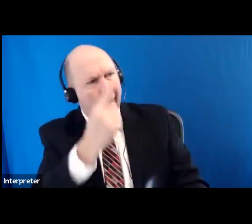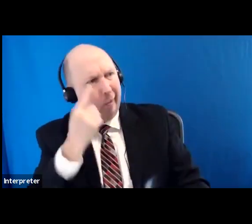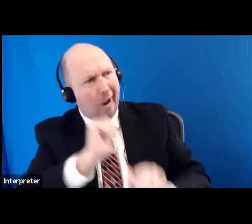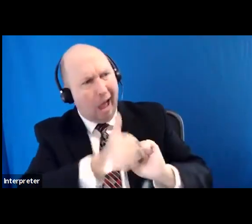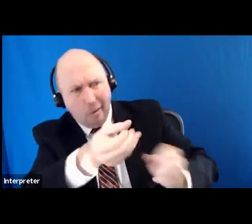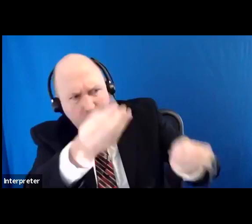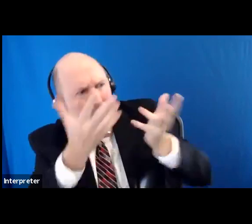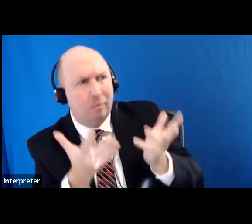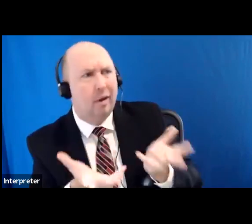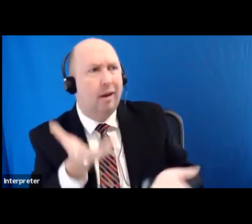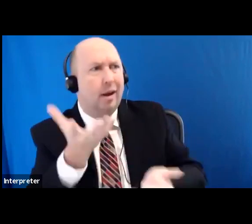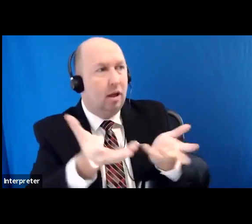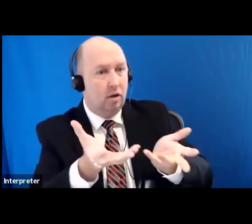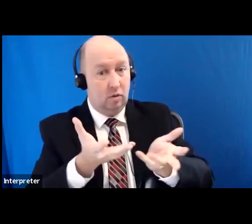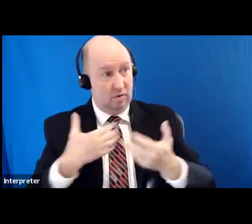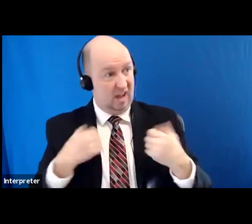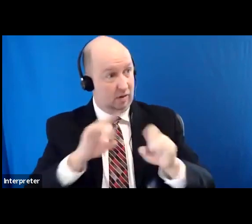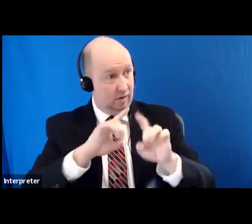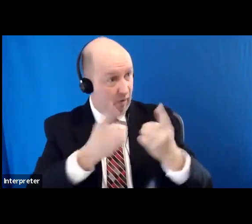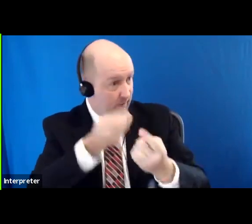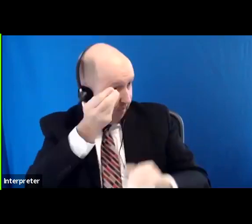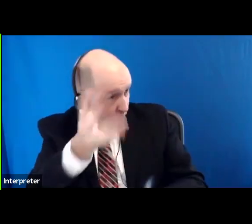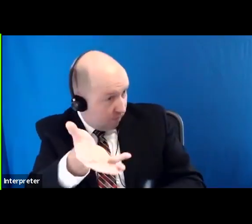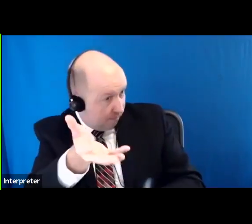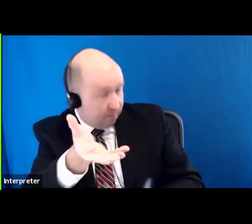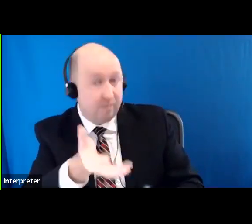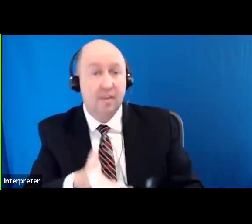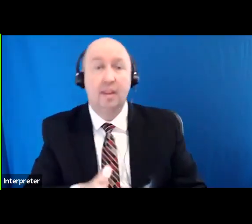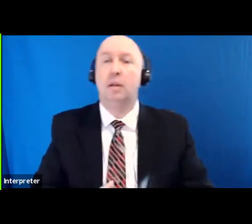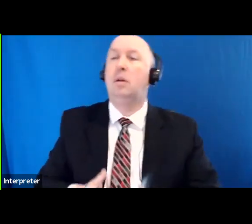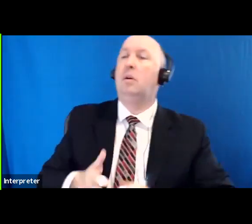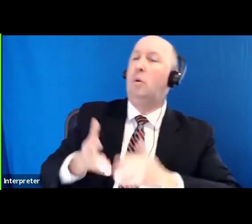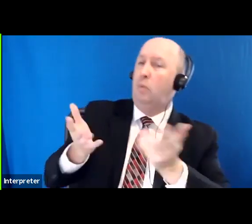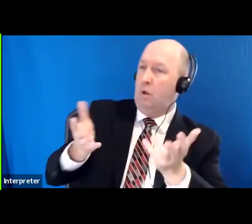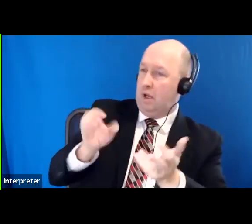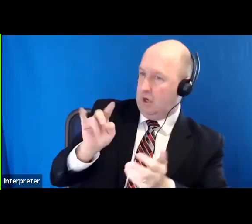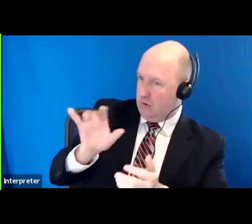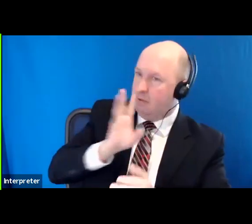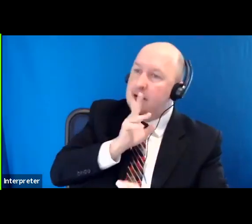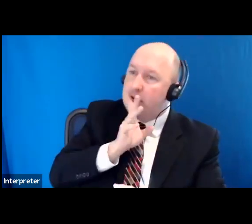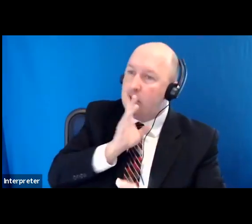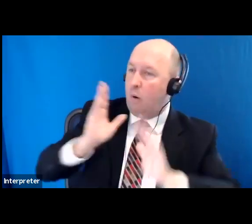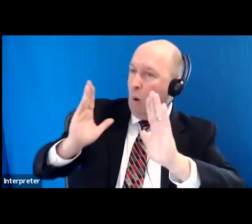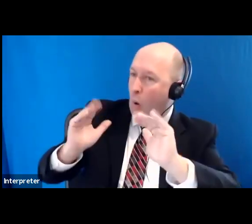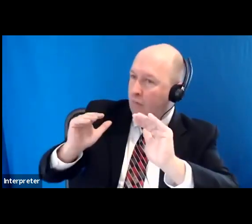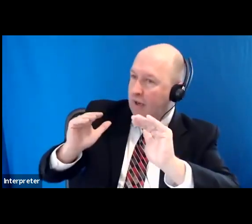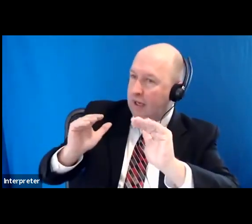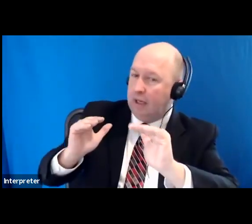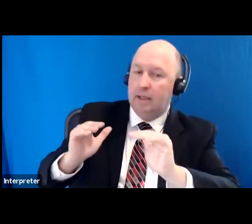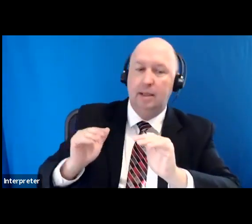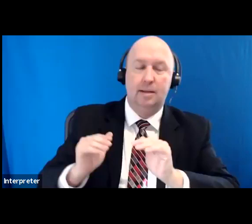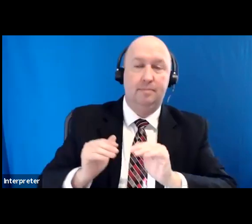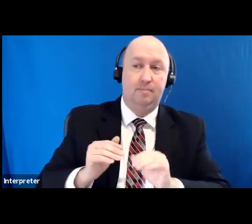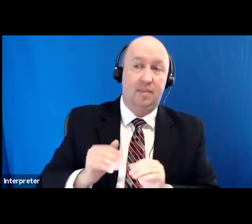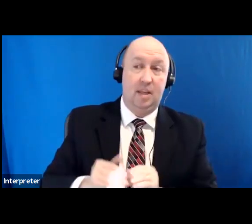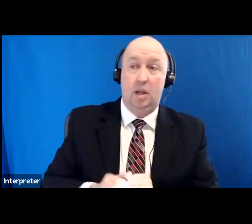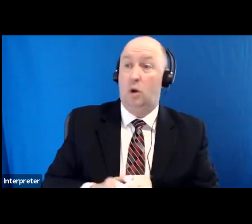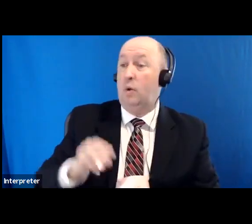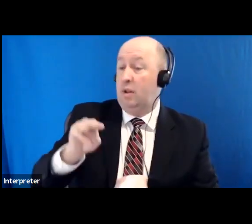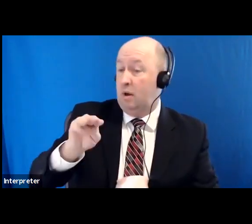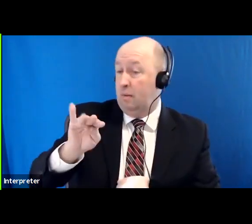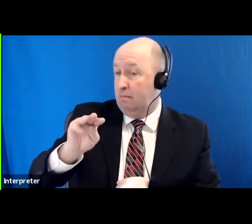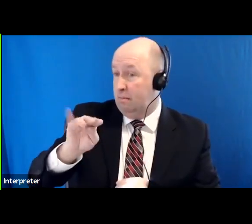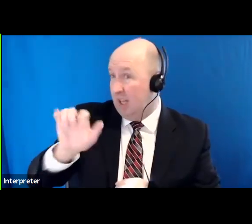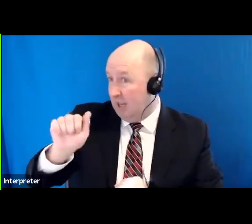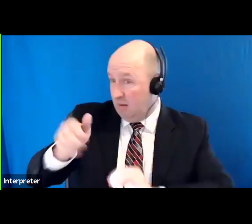notified. So will they get that from the health department? So we're hoping that, again, we're utilizing this platform with our great media partners to get